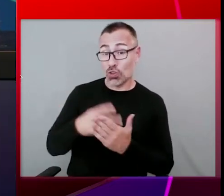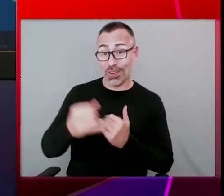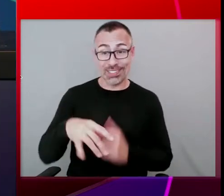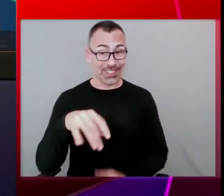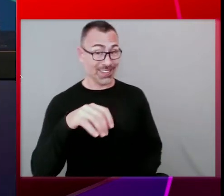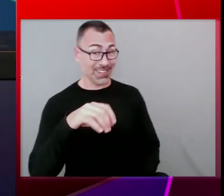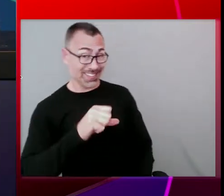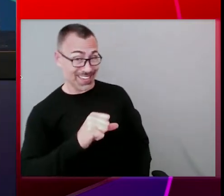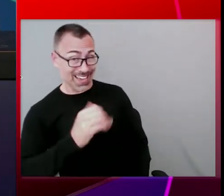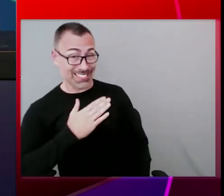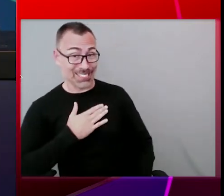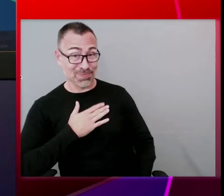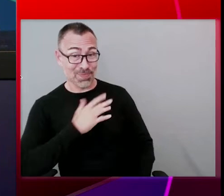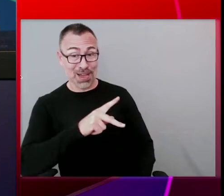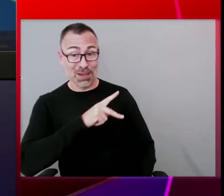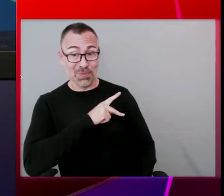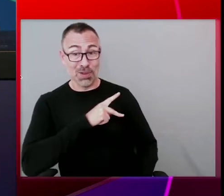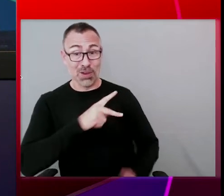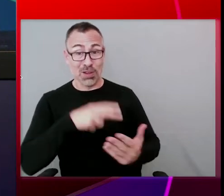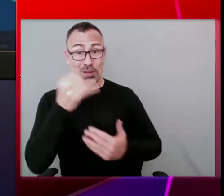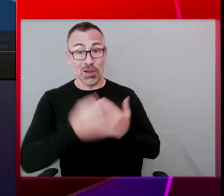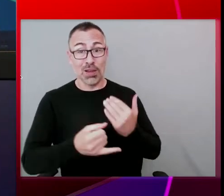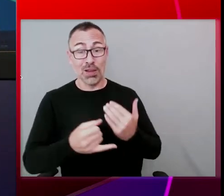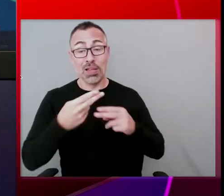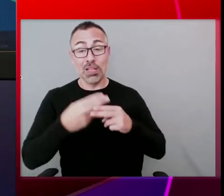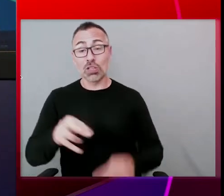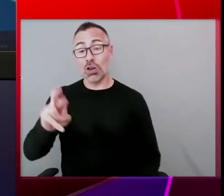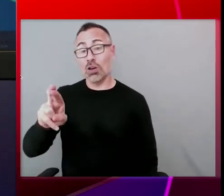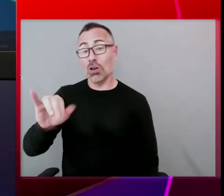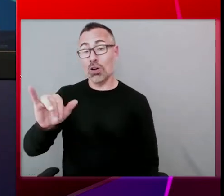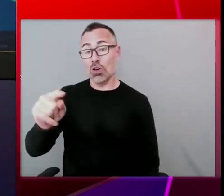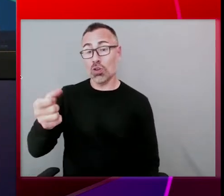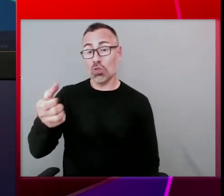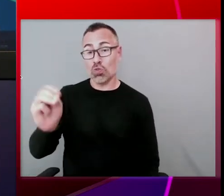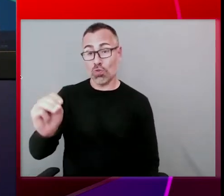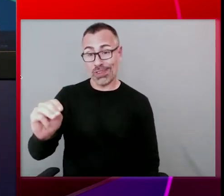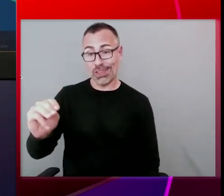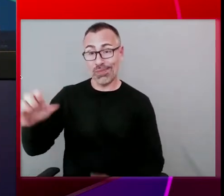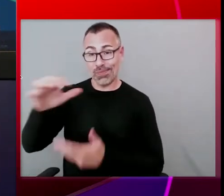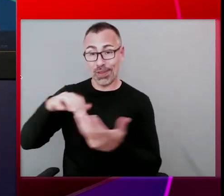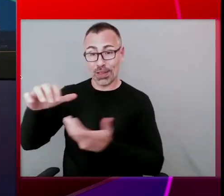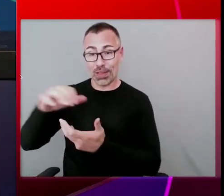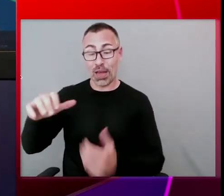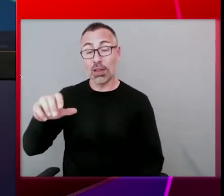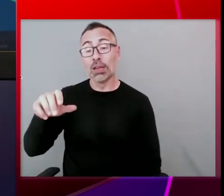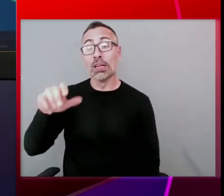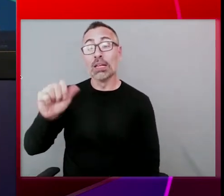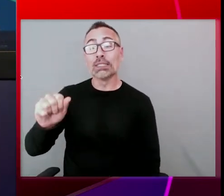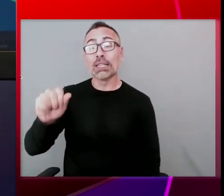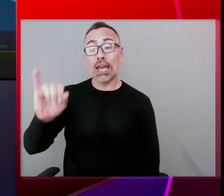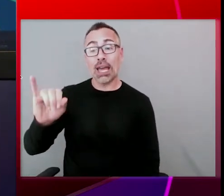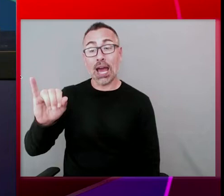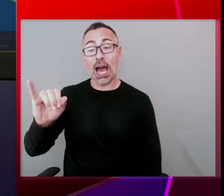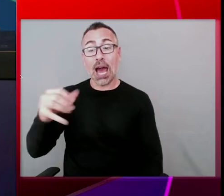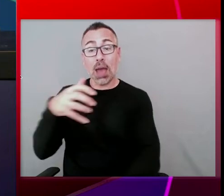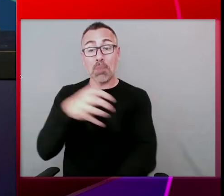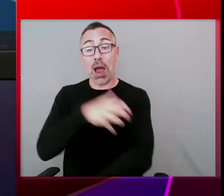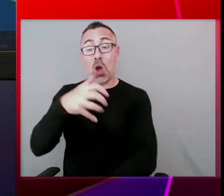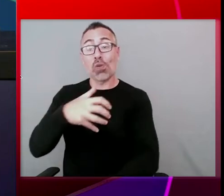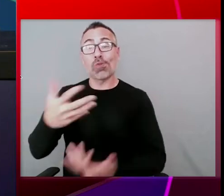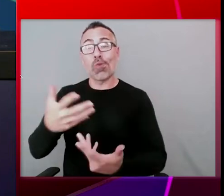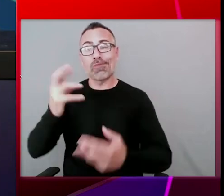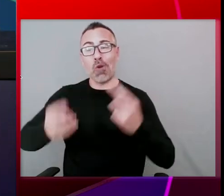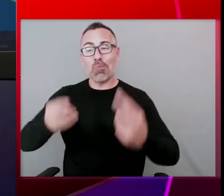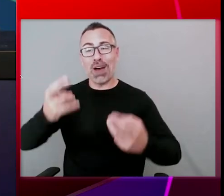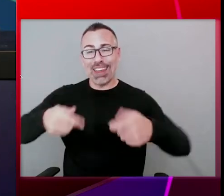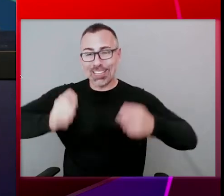personal project is called Rhythm Cloud. It's a set of IoT-powered robotic drums. Wow. The inspiration for it